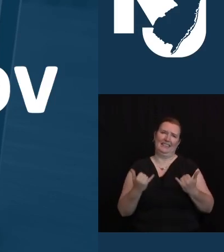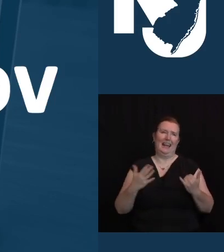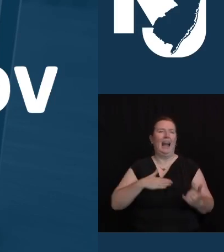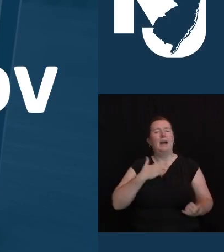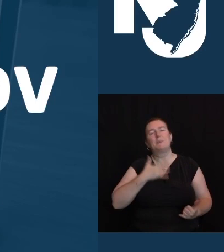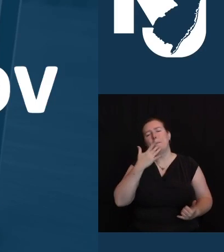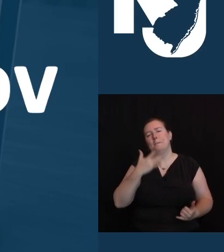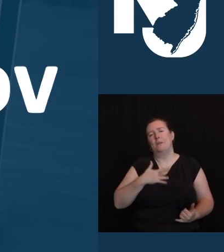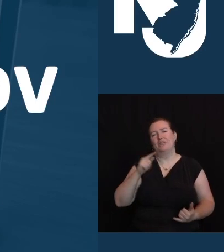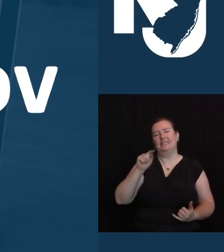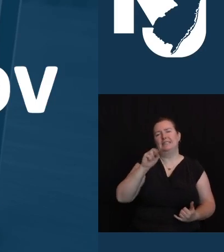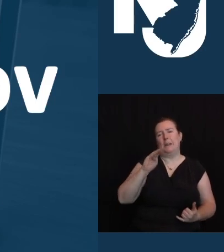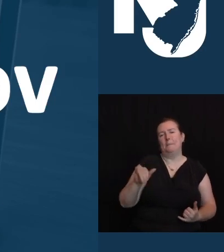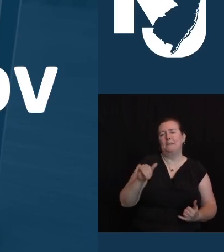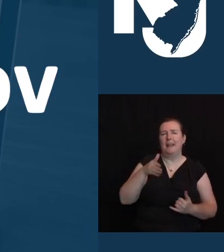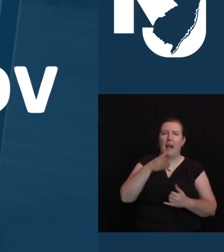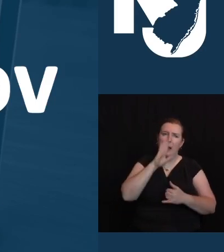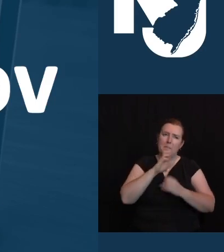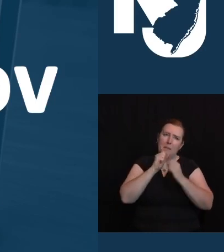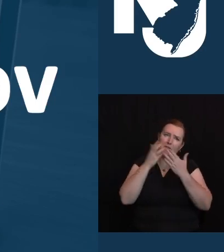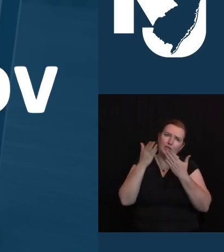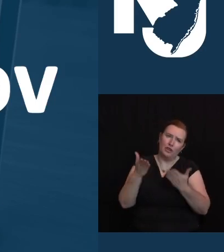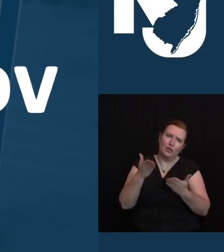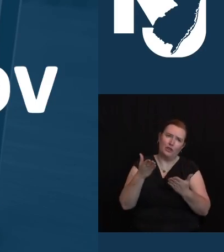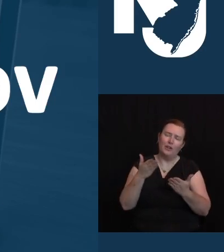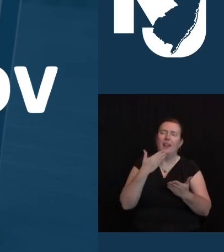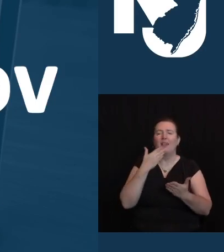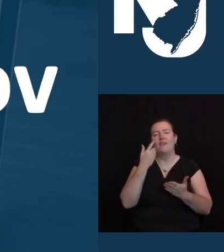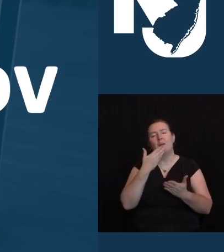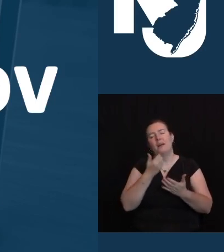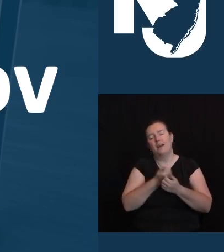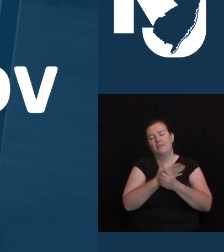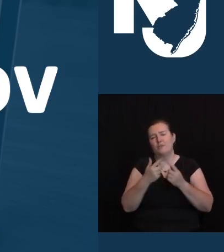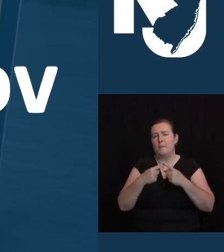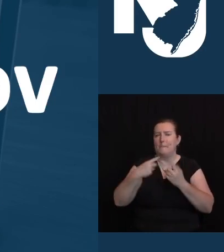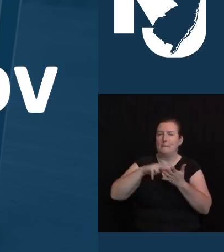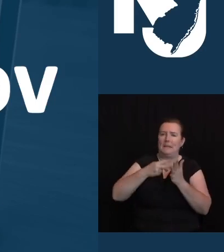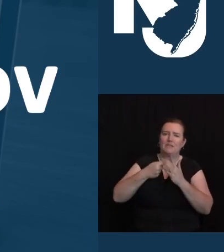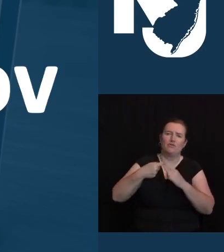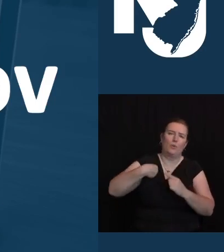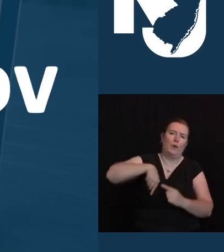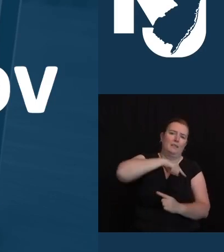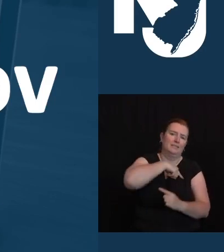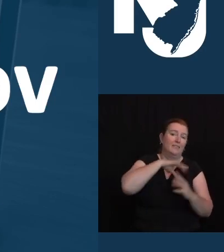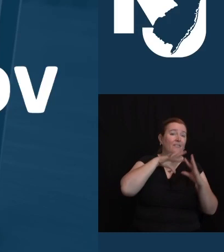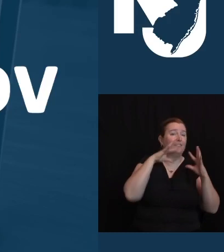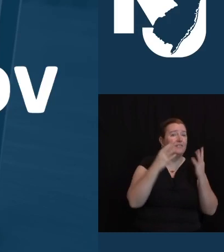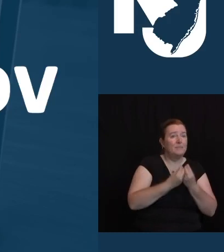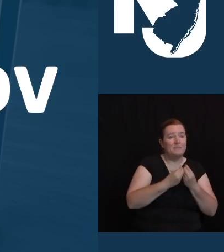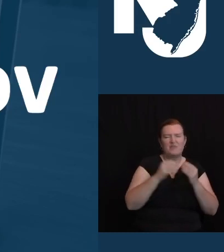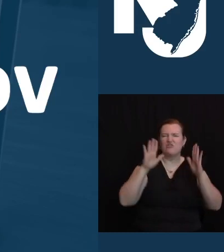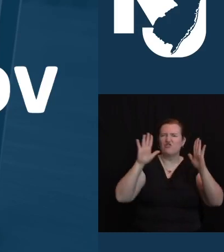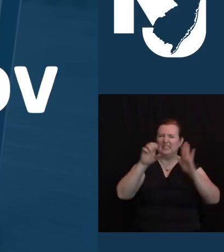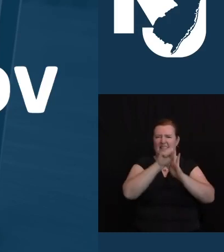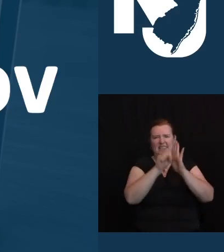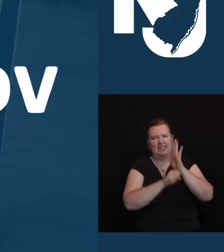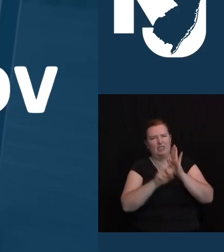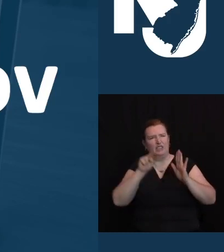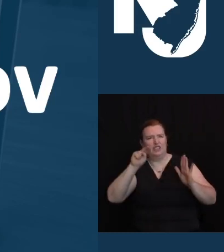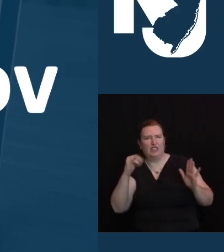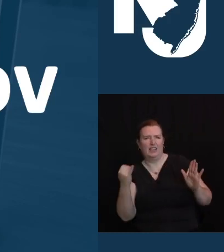everything you mean to me, our kids, our family, and to the great state of New Jersey. With that, please help me welcome the woman who needs, oh, sorry, no, not